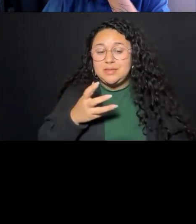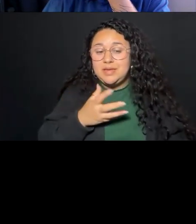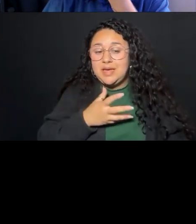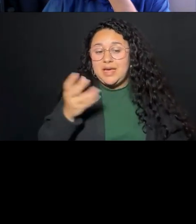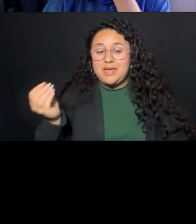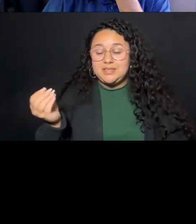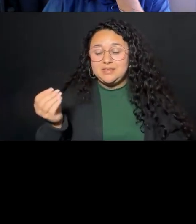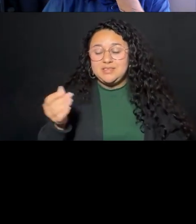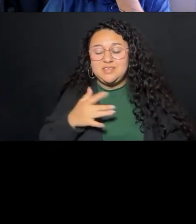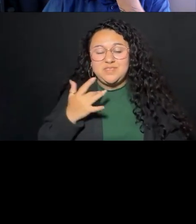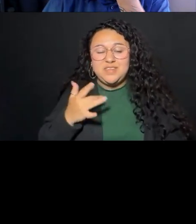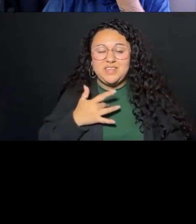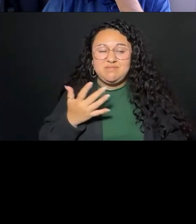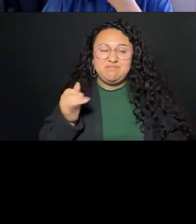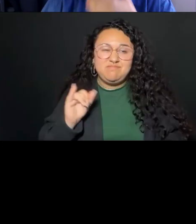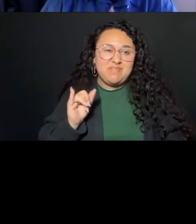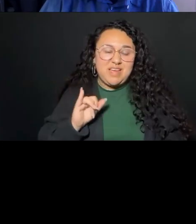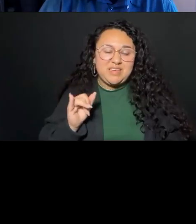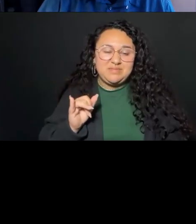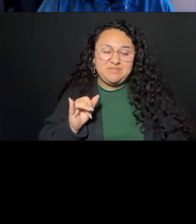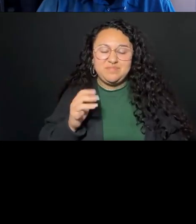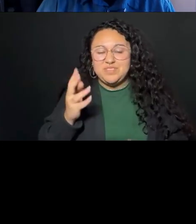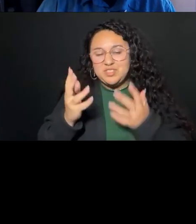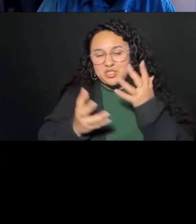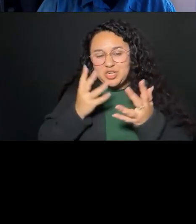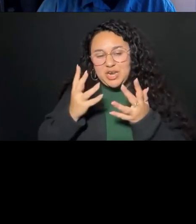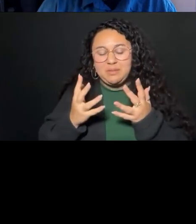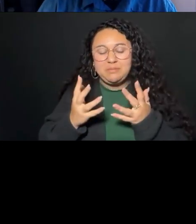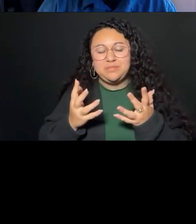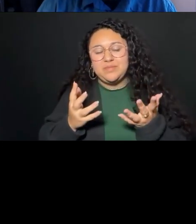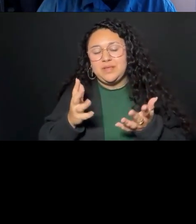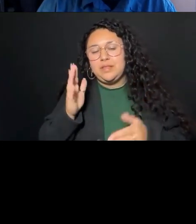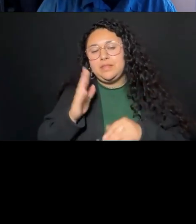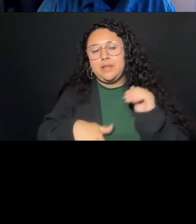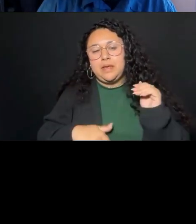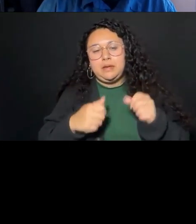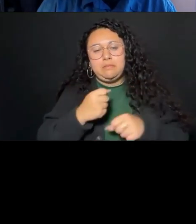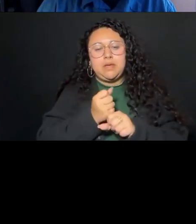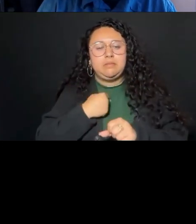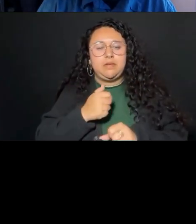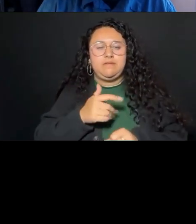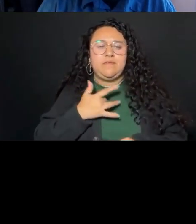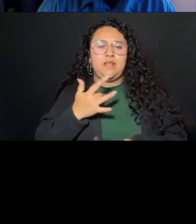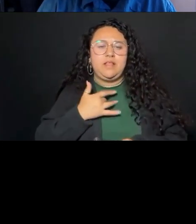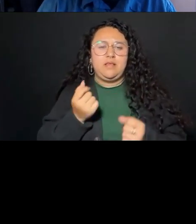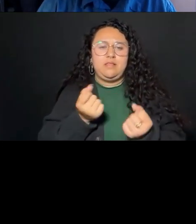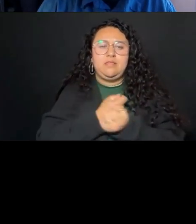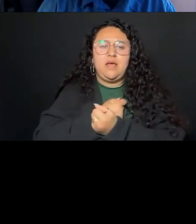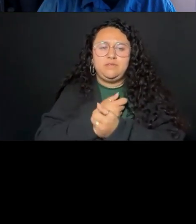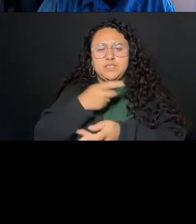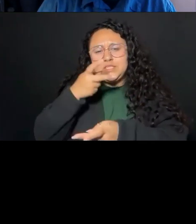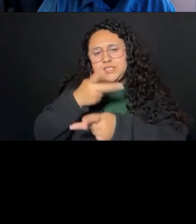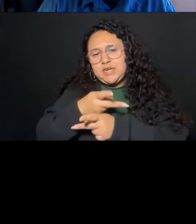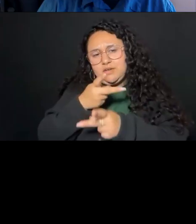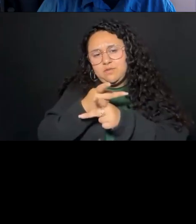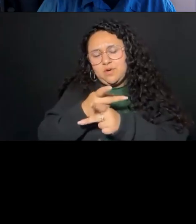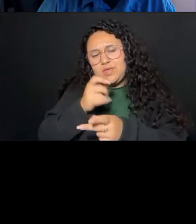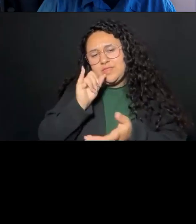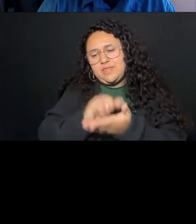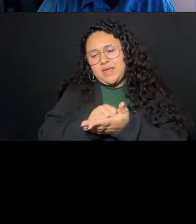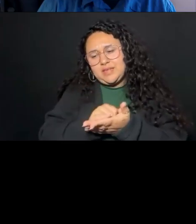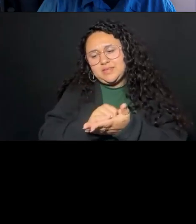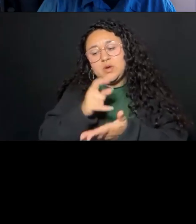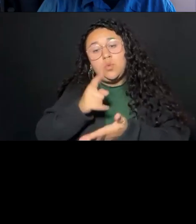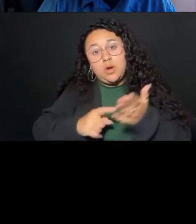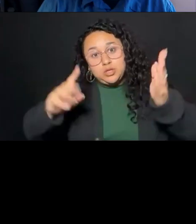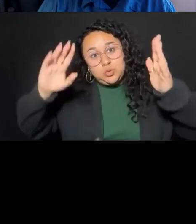and made me feel just like shame and embarrassment instead of making me feel like loved and cared for, which is like what you would